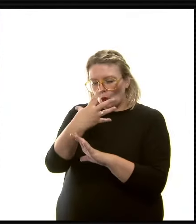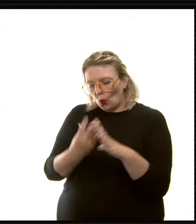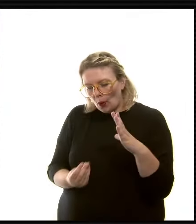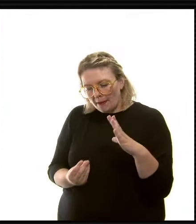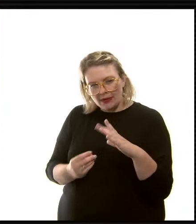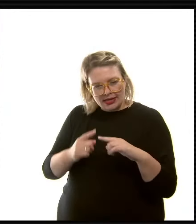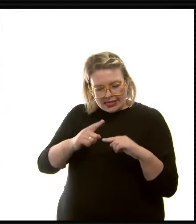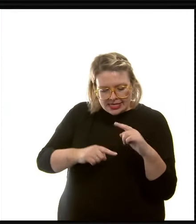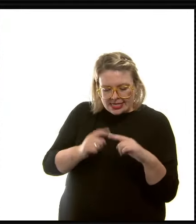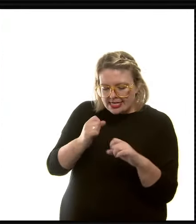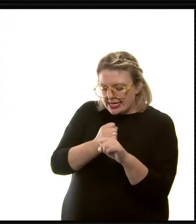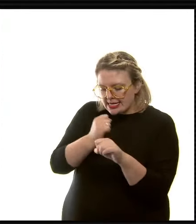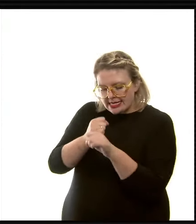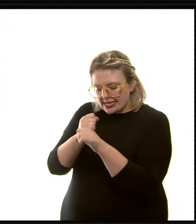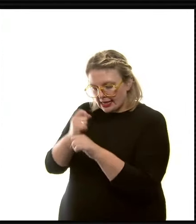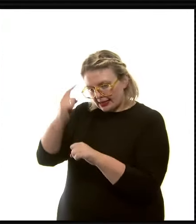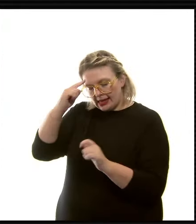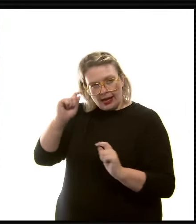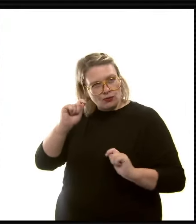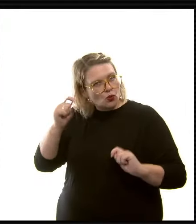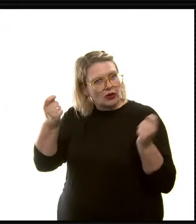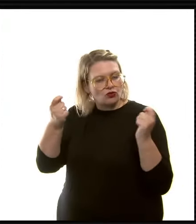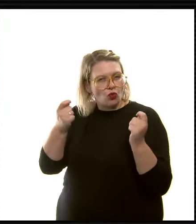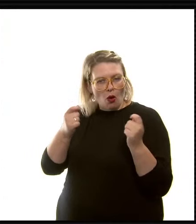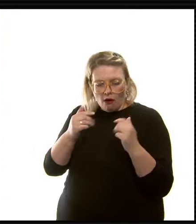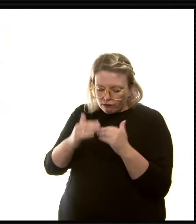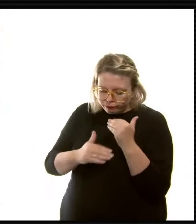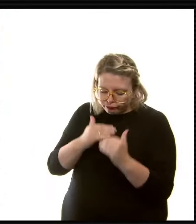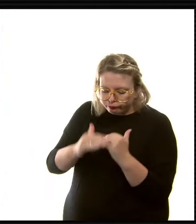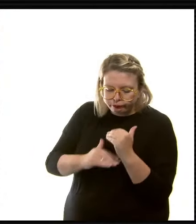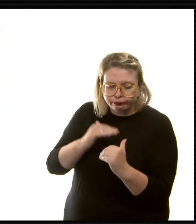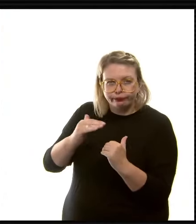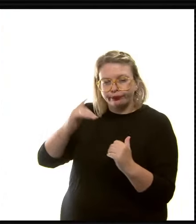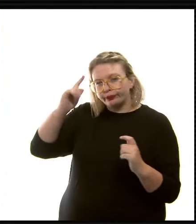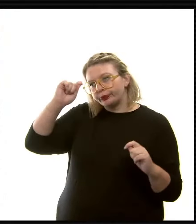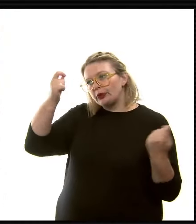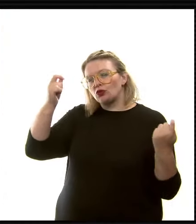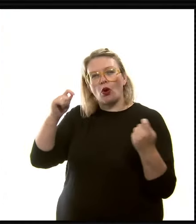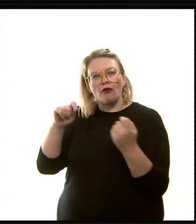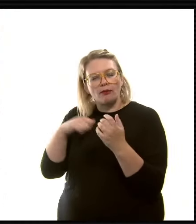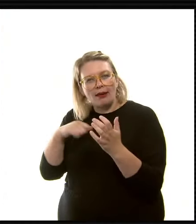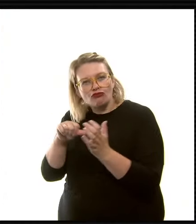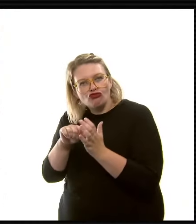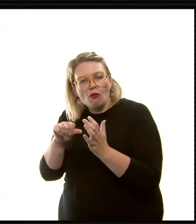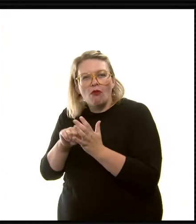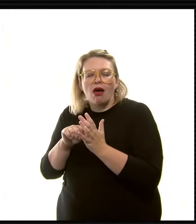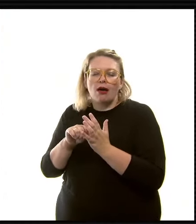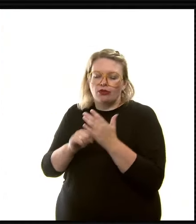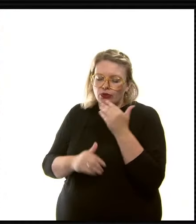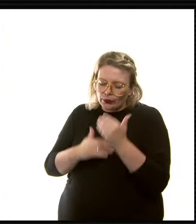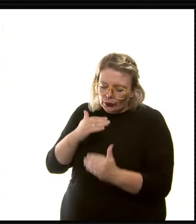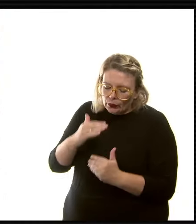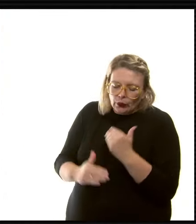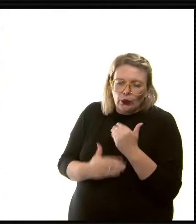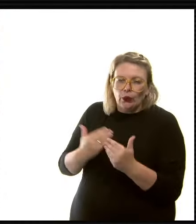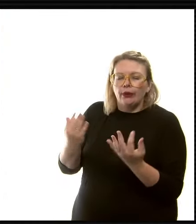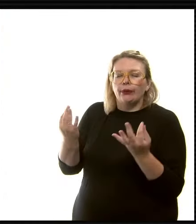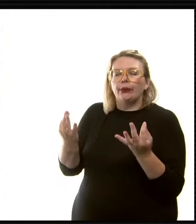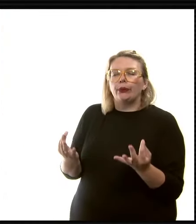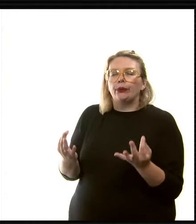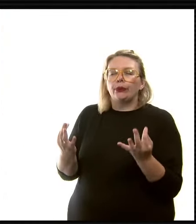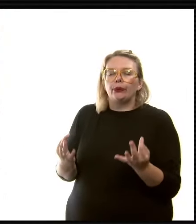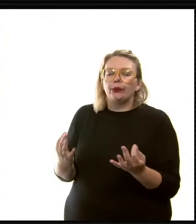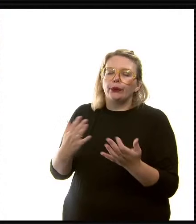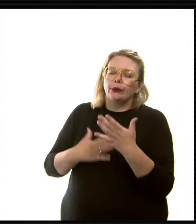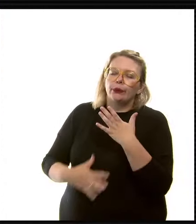just concentrating on one singular pursuit, forgetting about all my problems. That meditative aspect of a build, especially a really huge